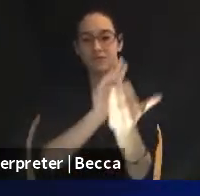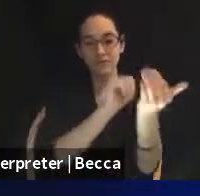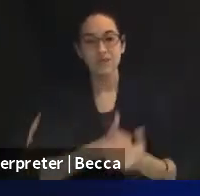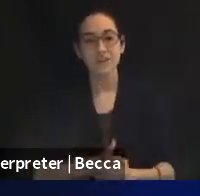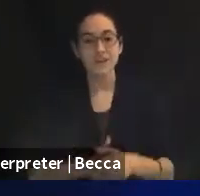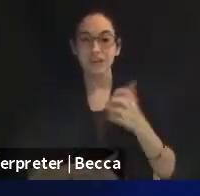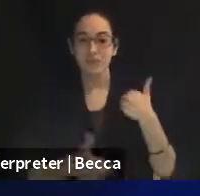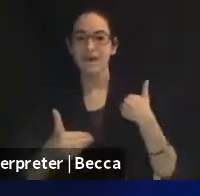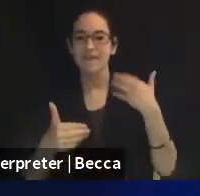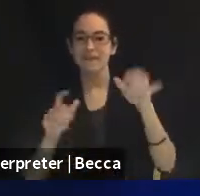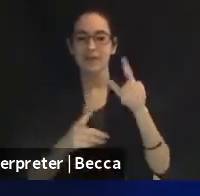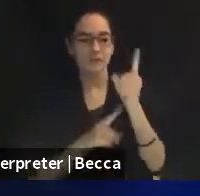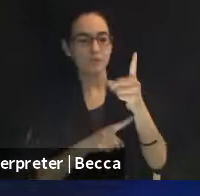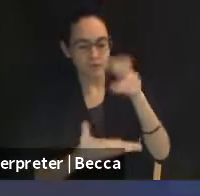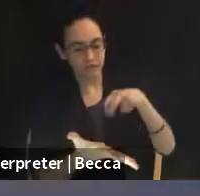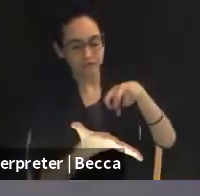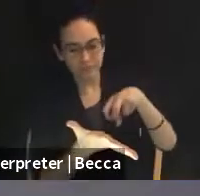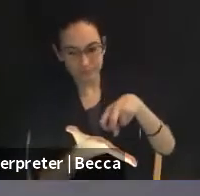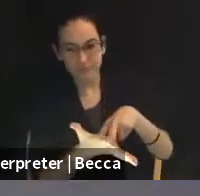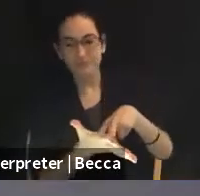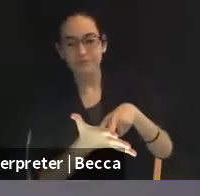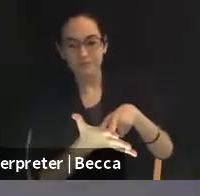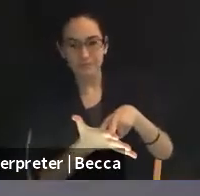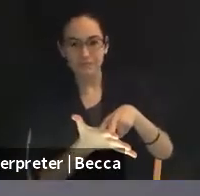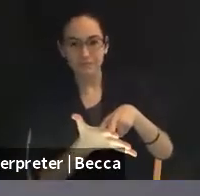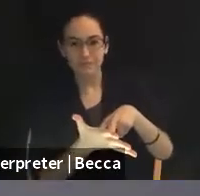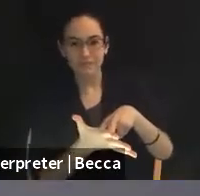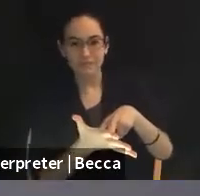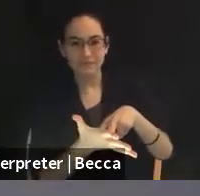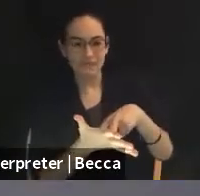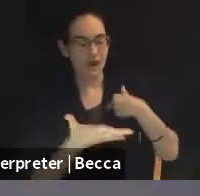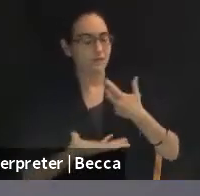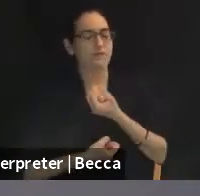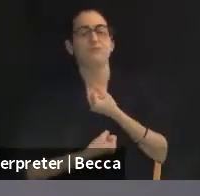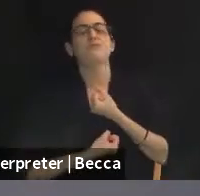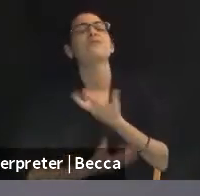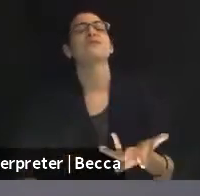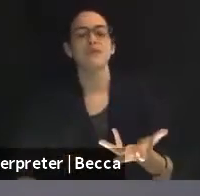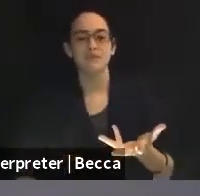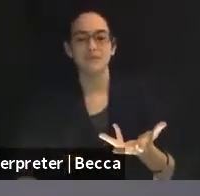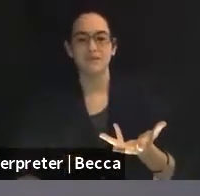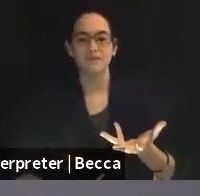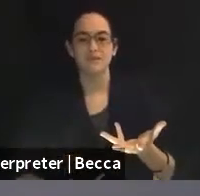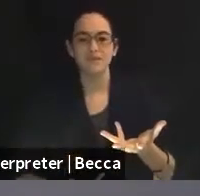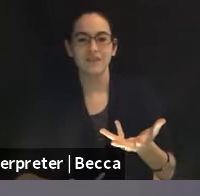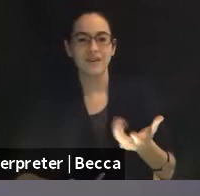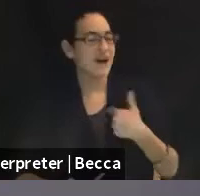moment where you hit your knees and you just say, I'm empty. I am not